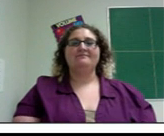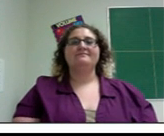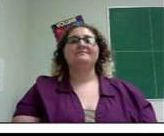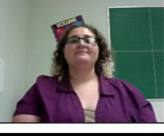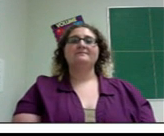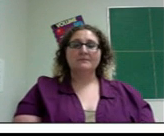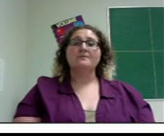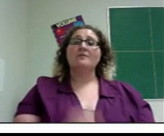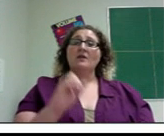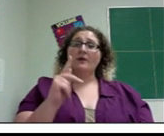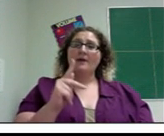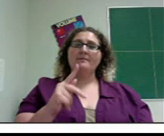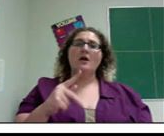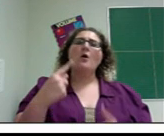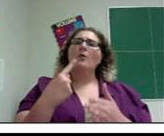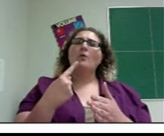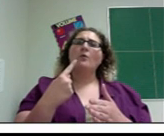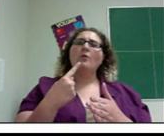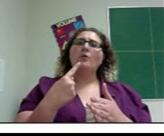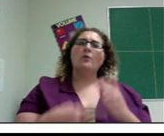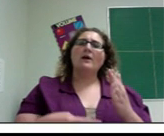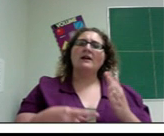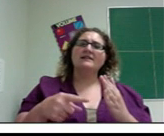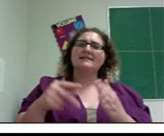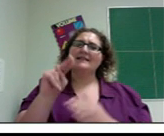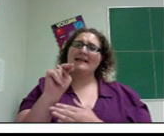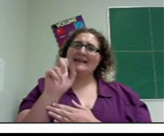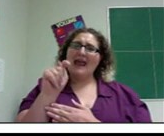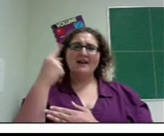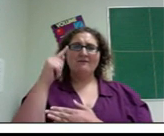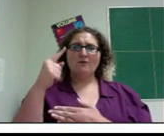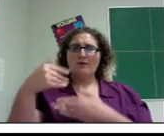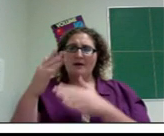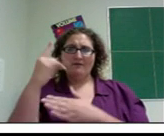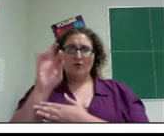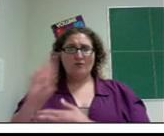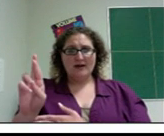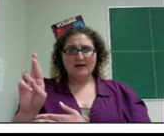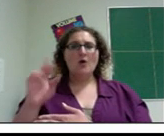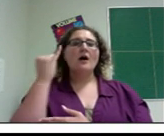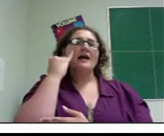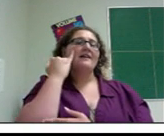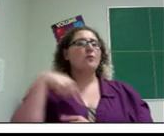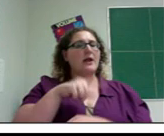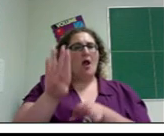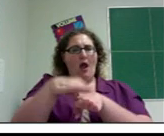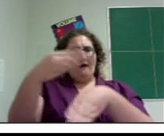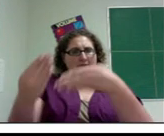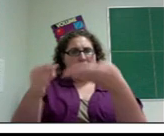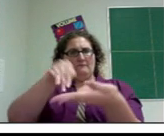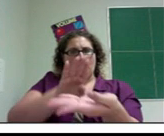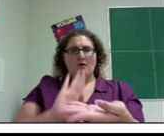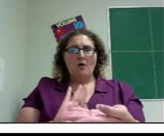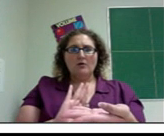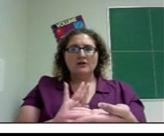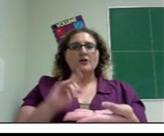Okay, it says, what is the net of the box to the right? Well, if we start unfolding this, notice how it